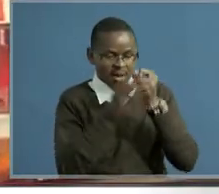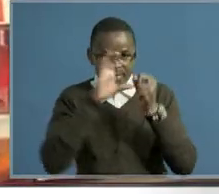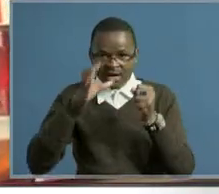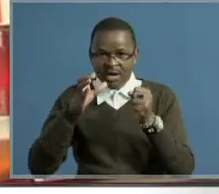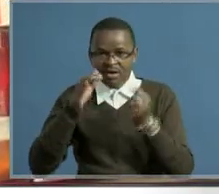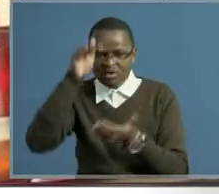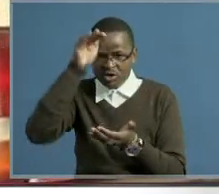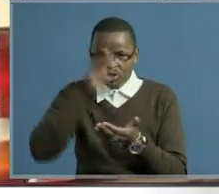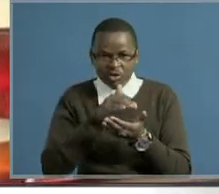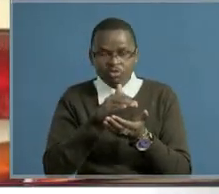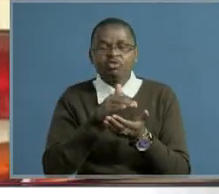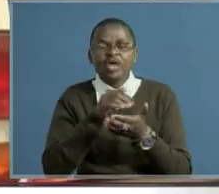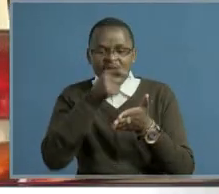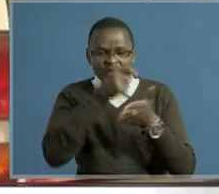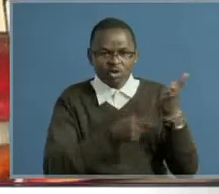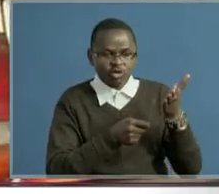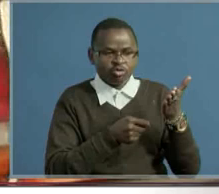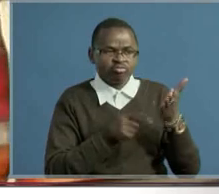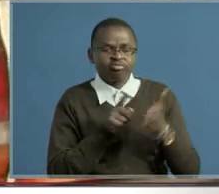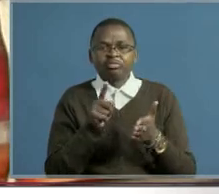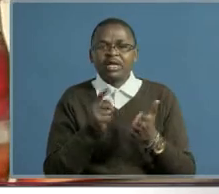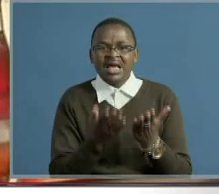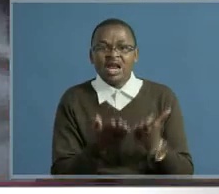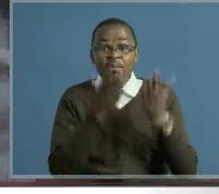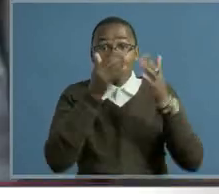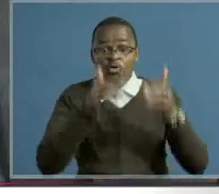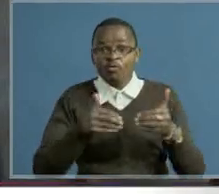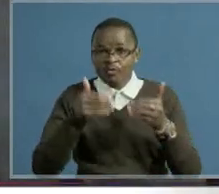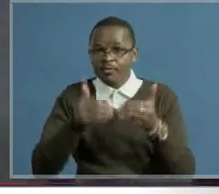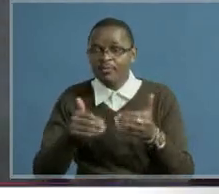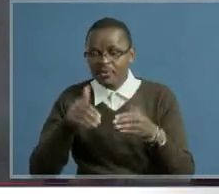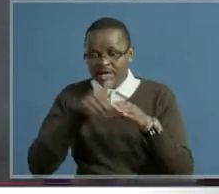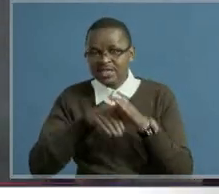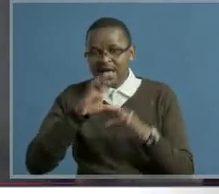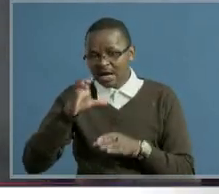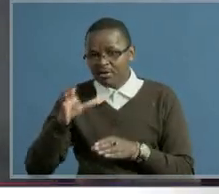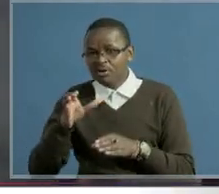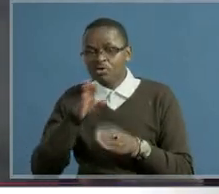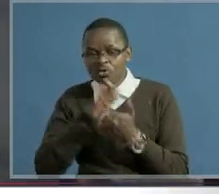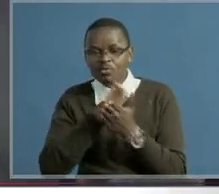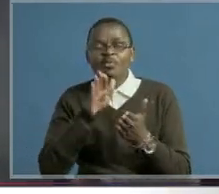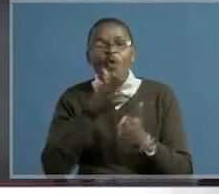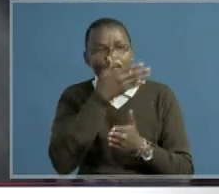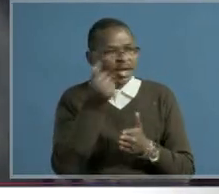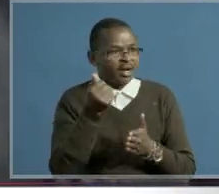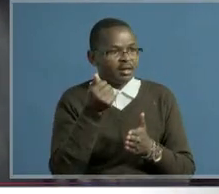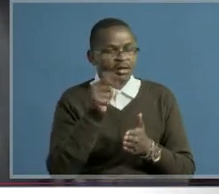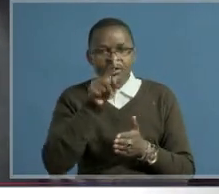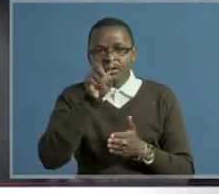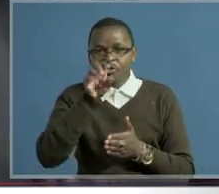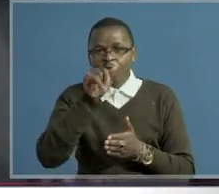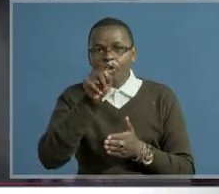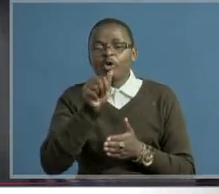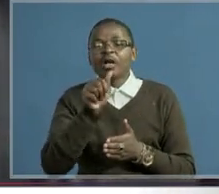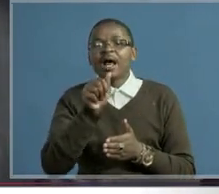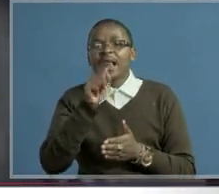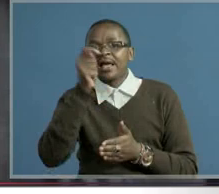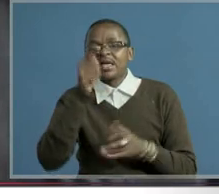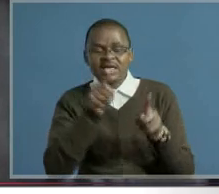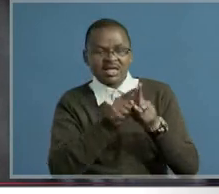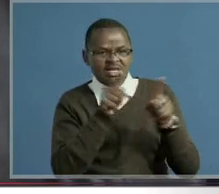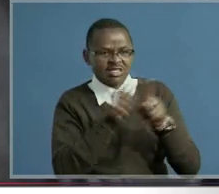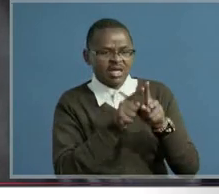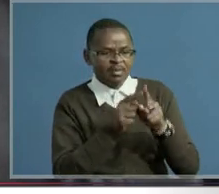reduce cost of maintaining the fleet and improve we culture sector in the county to be more beta Toyota Kia has also